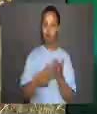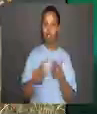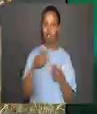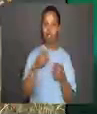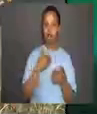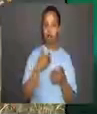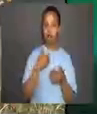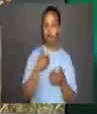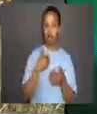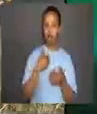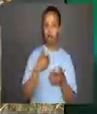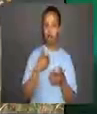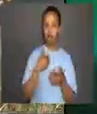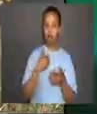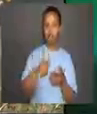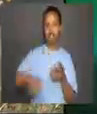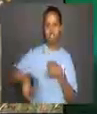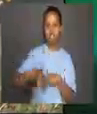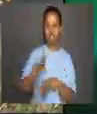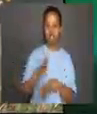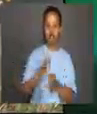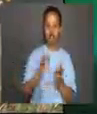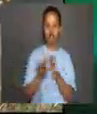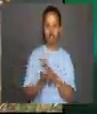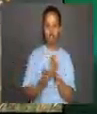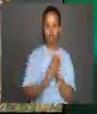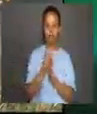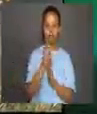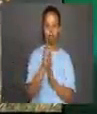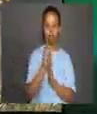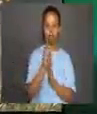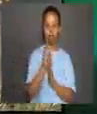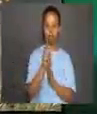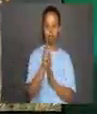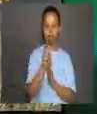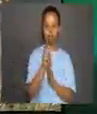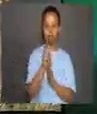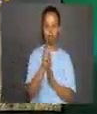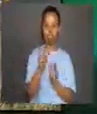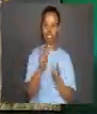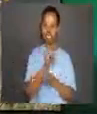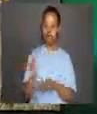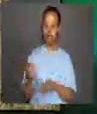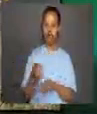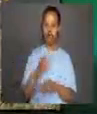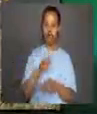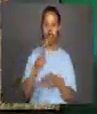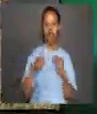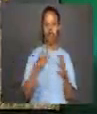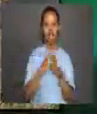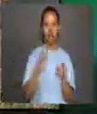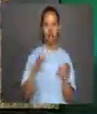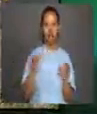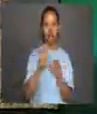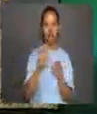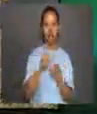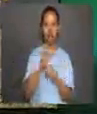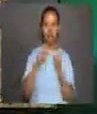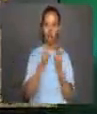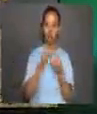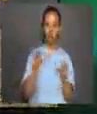Vegetation in alpine tundra grow at a constant rate throughout the year, since the